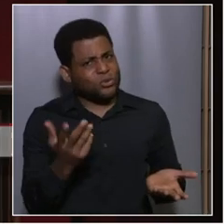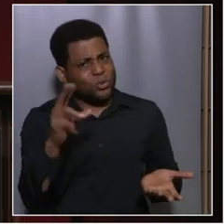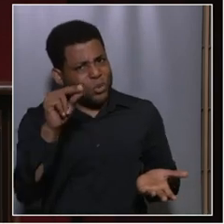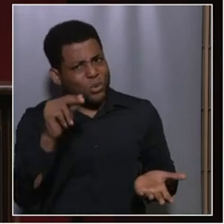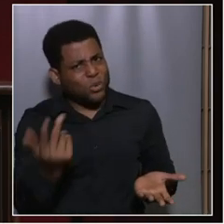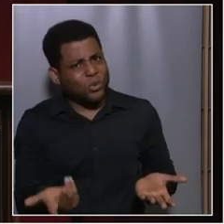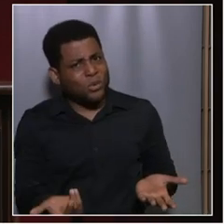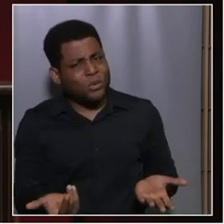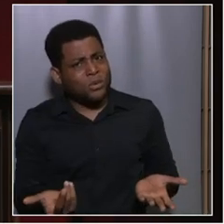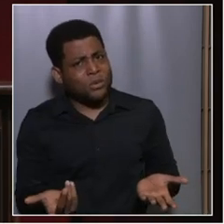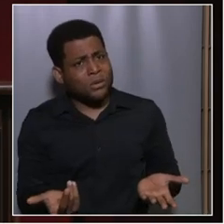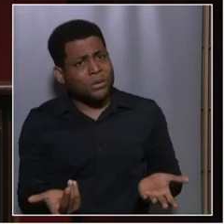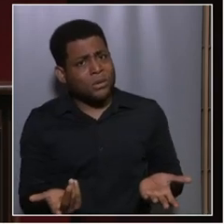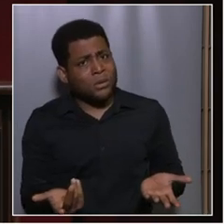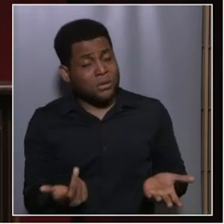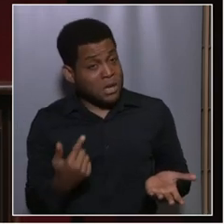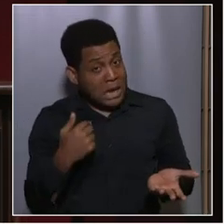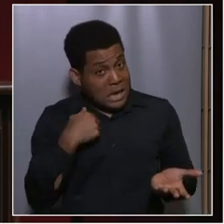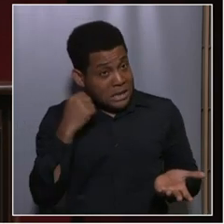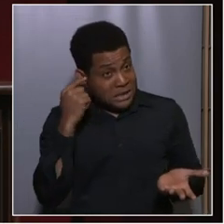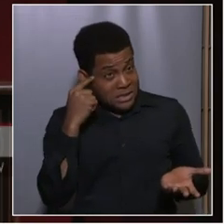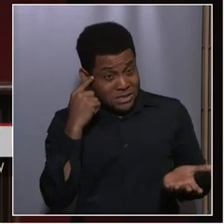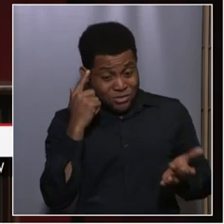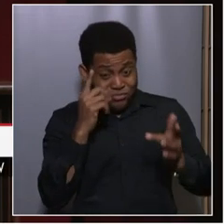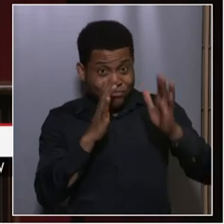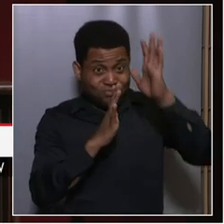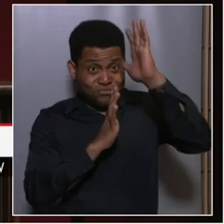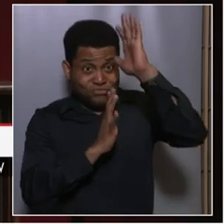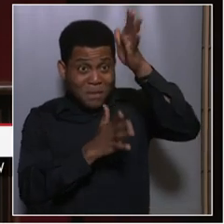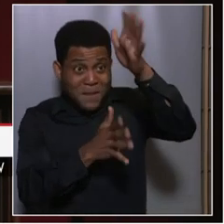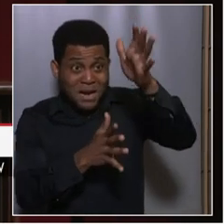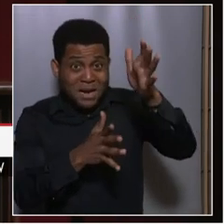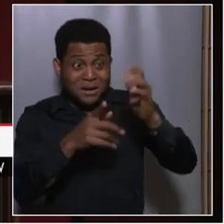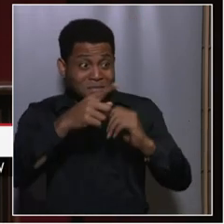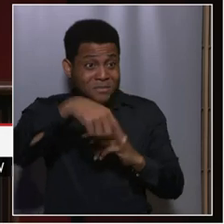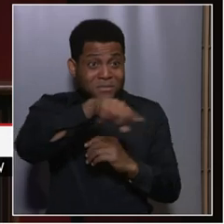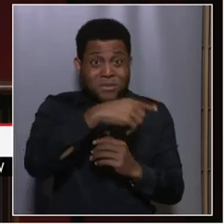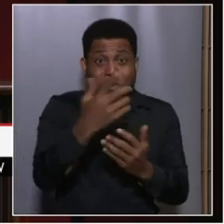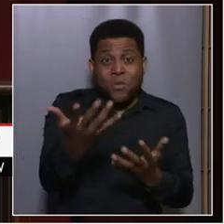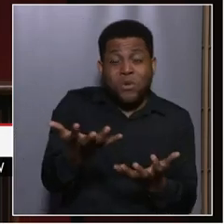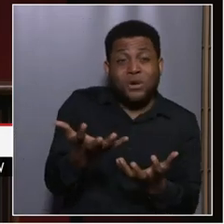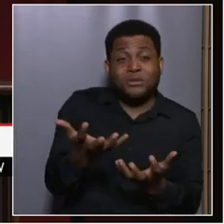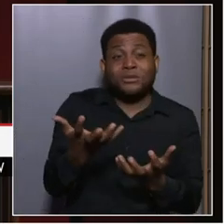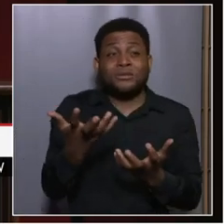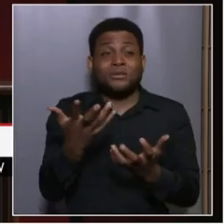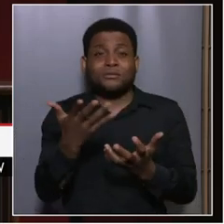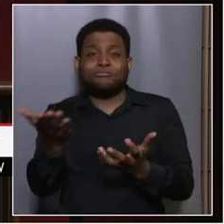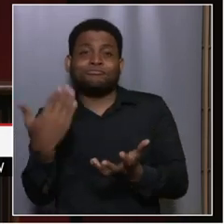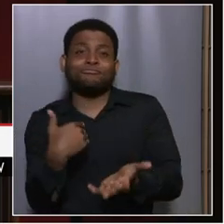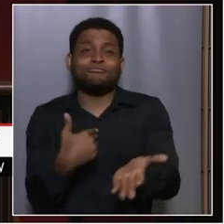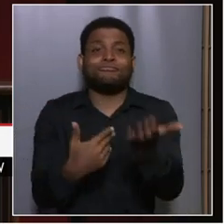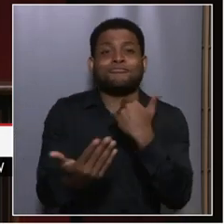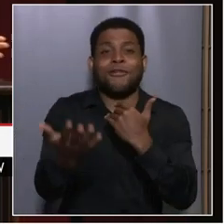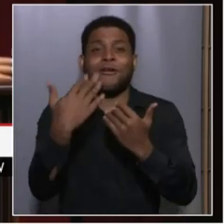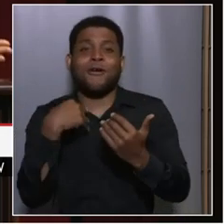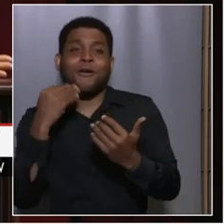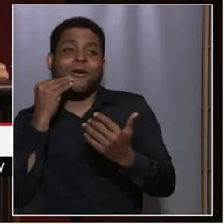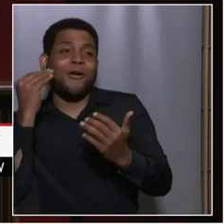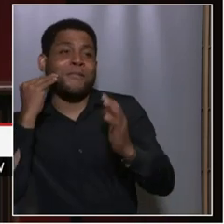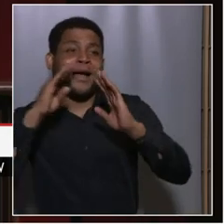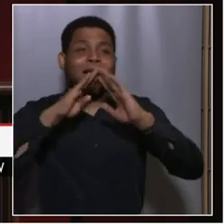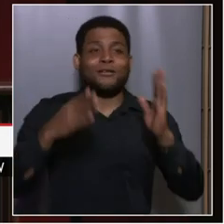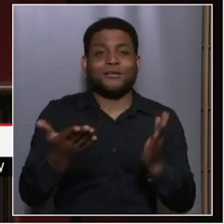Do we think that grandparents won't invite people to their homes because of all the gunfire they hear? Is that